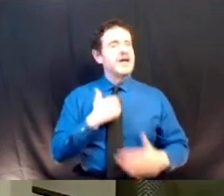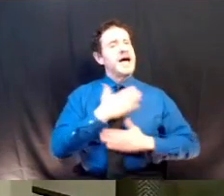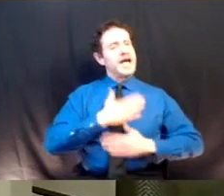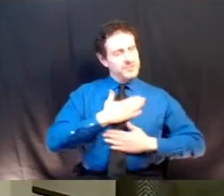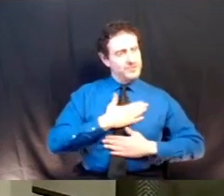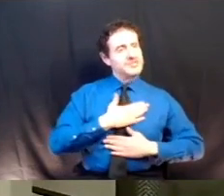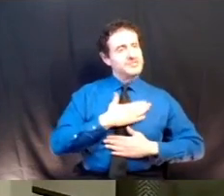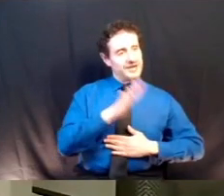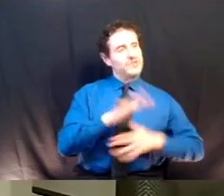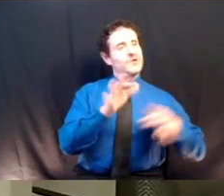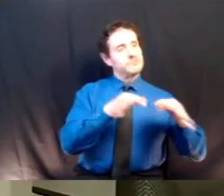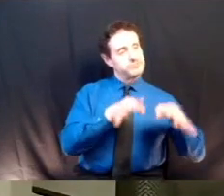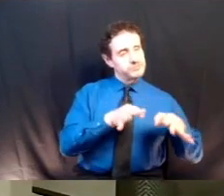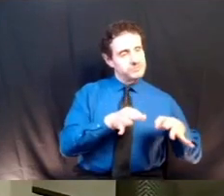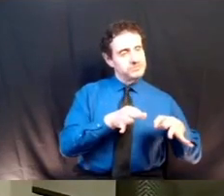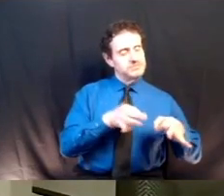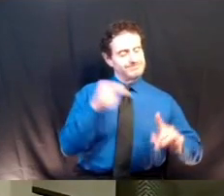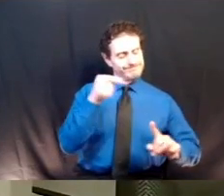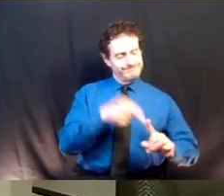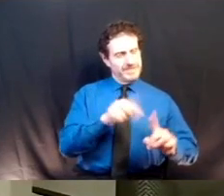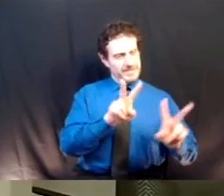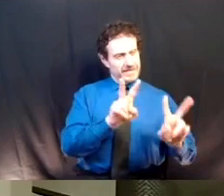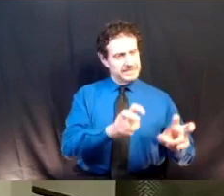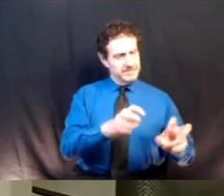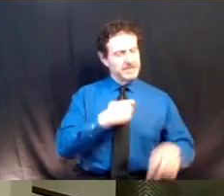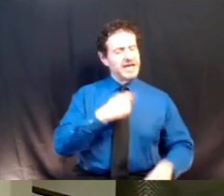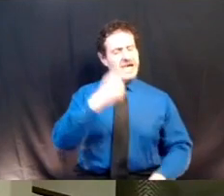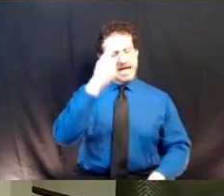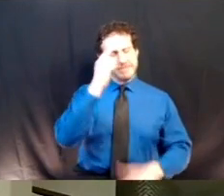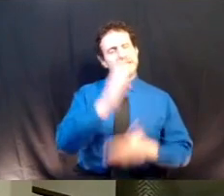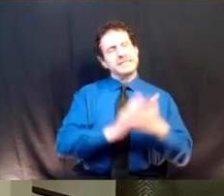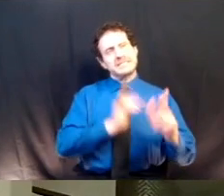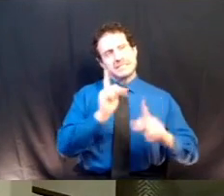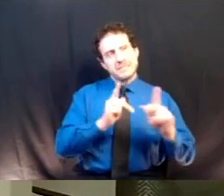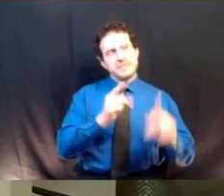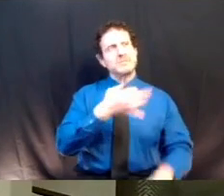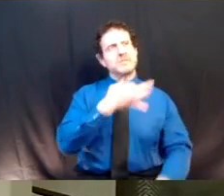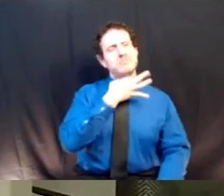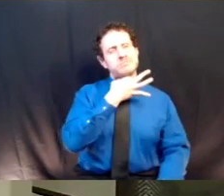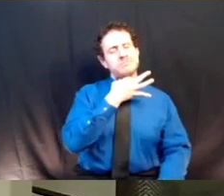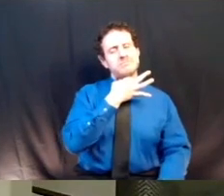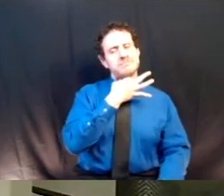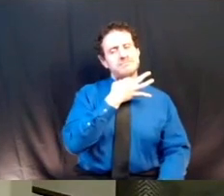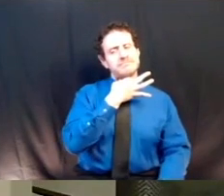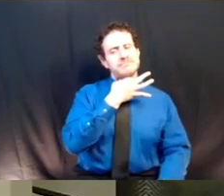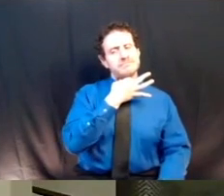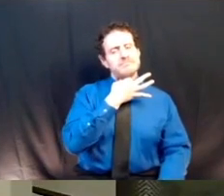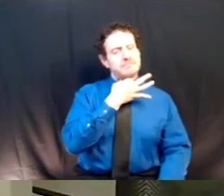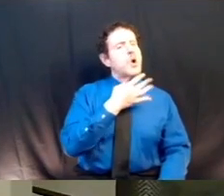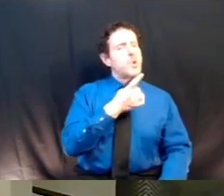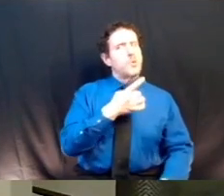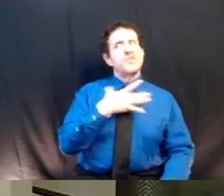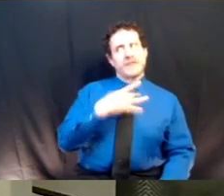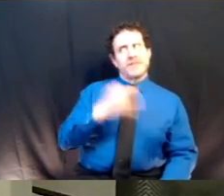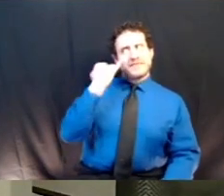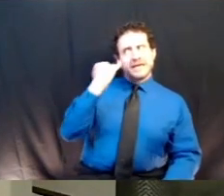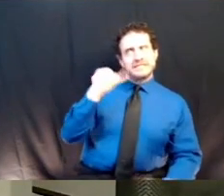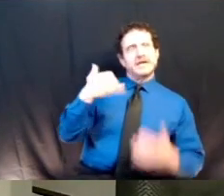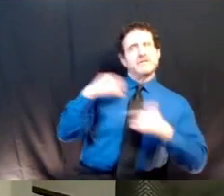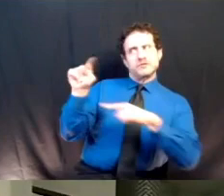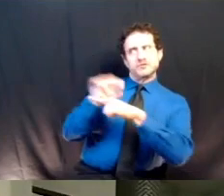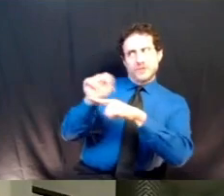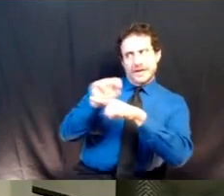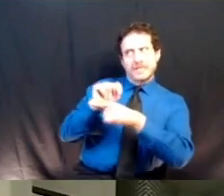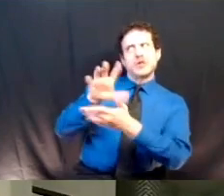topic, I think there are going to be some folks who wonder, they appreciate the training and look forward to it,